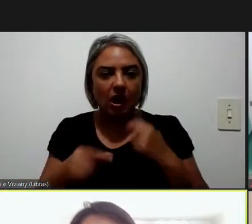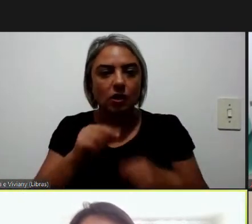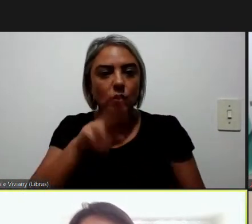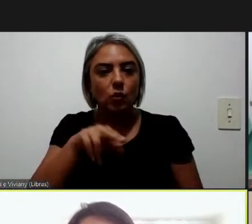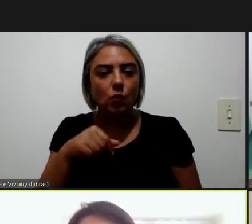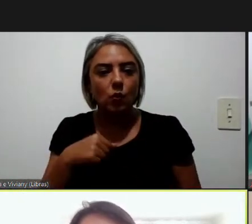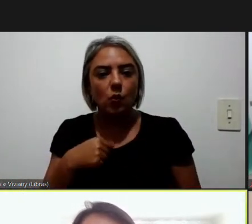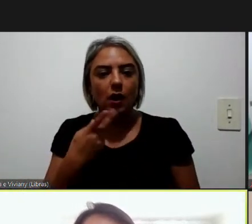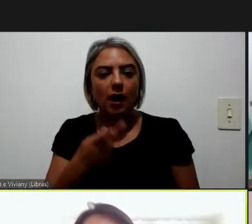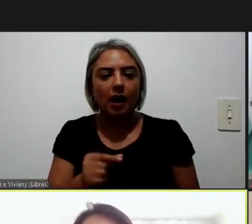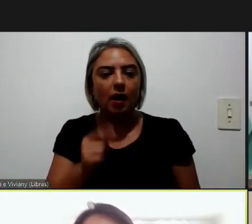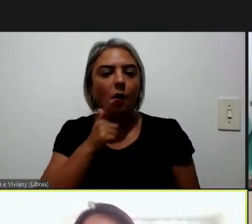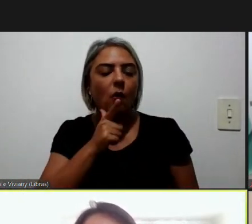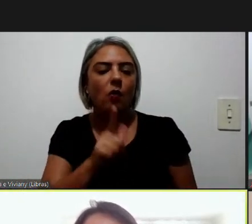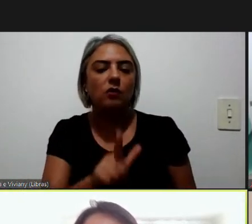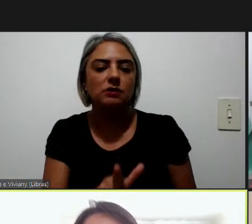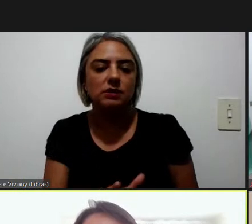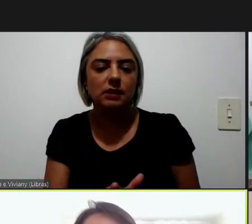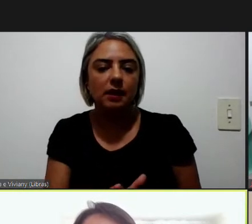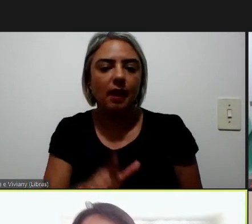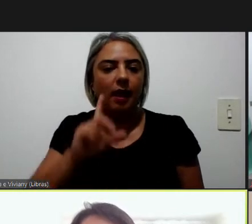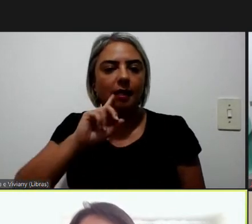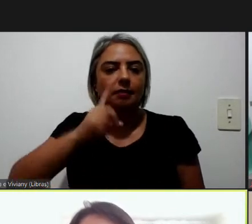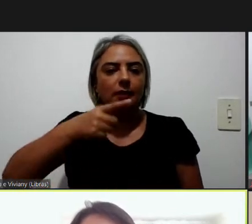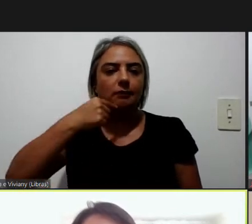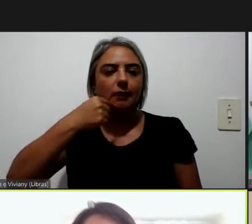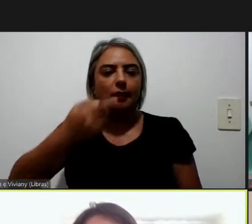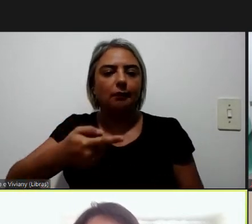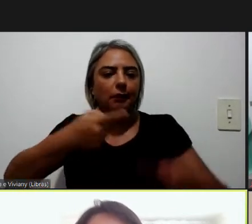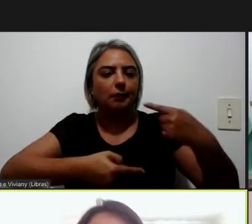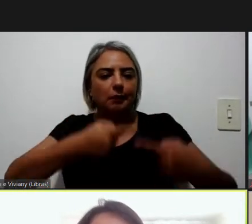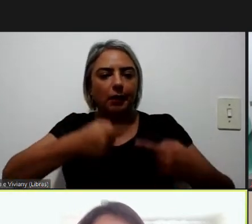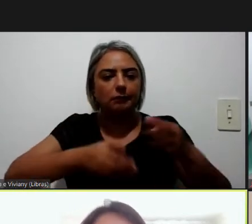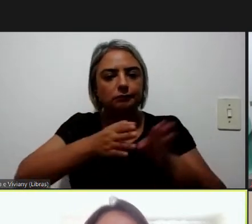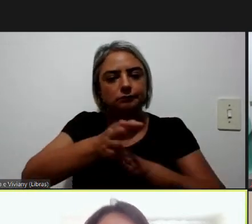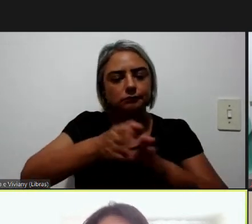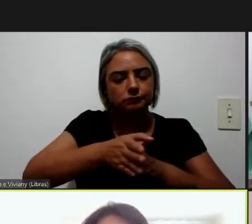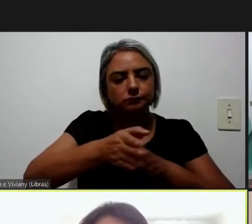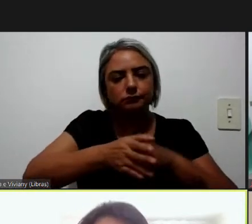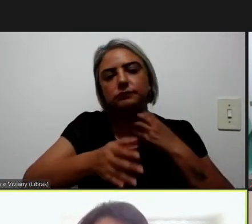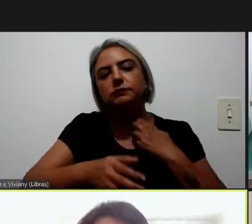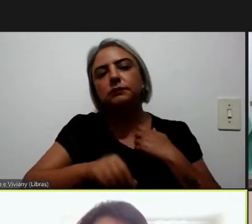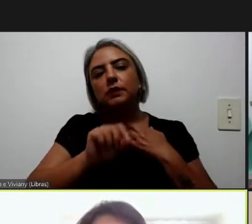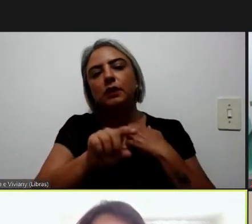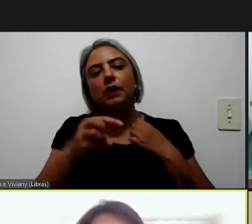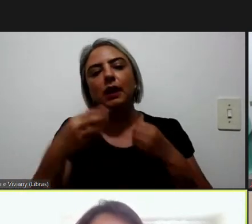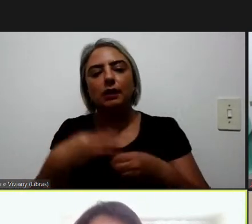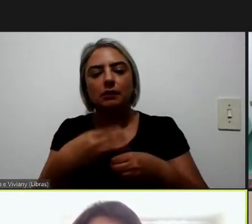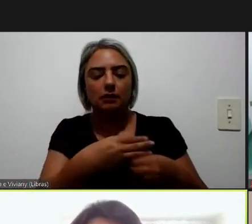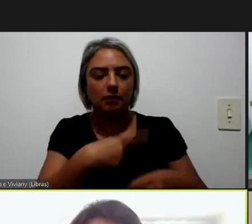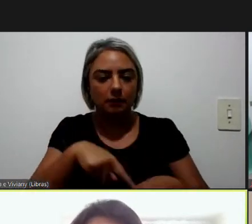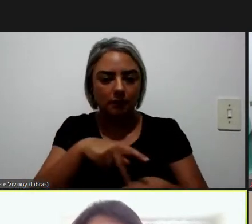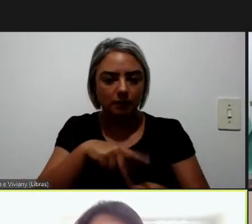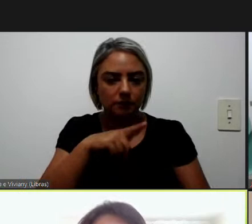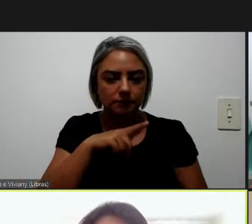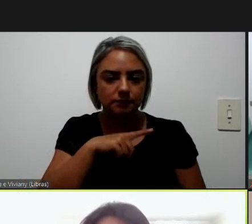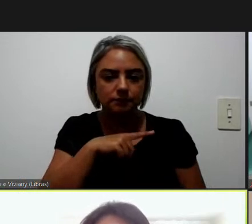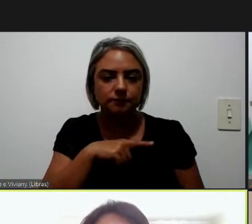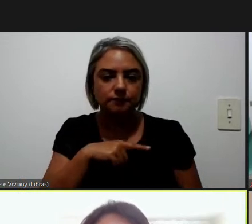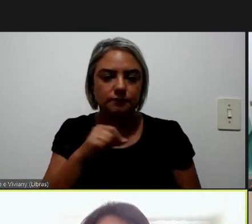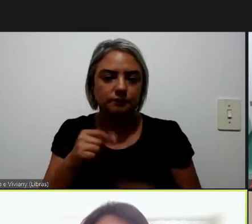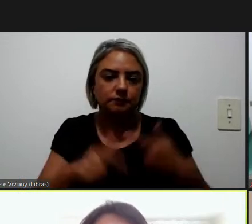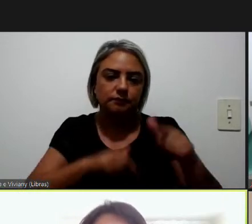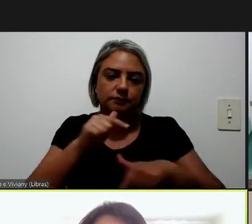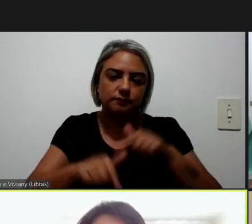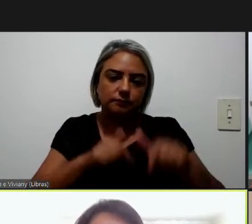thing. Never we're going to determine a policy and orient what each municipality of this country has